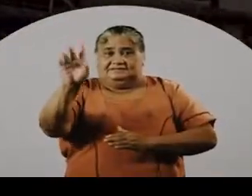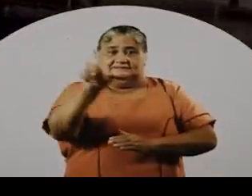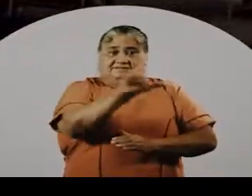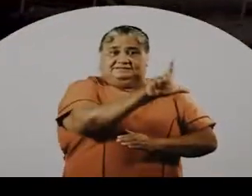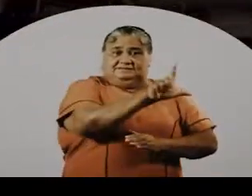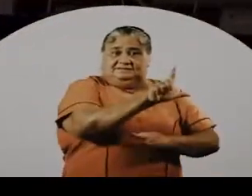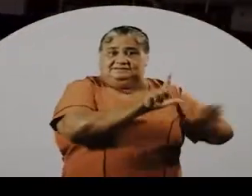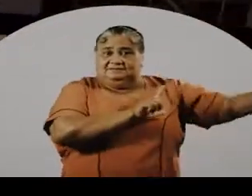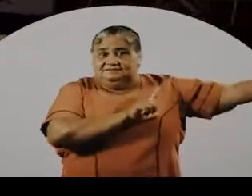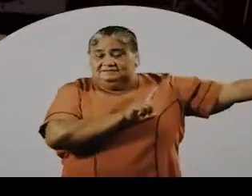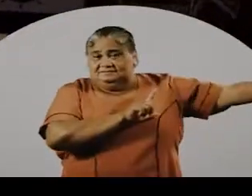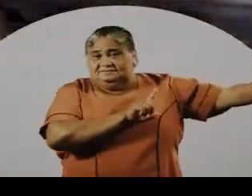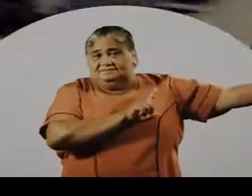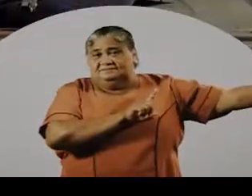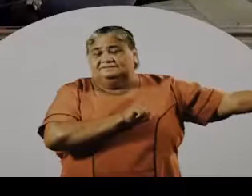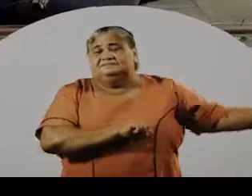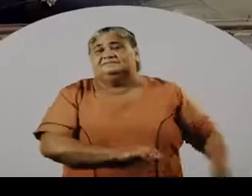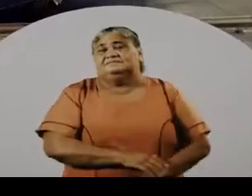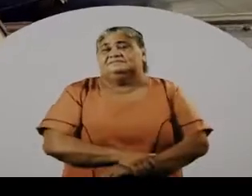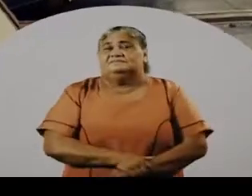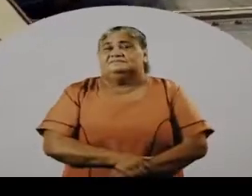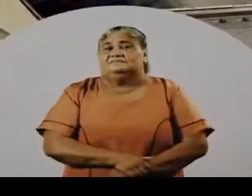I lo I tu anga vale.